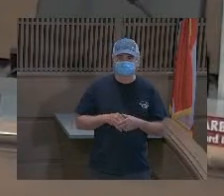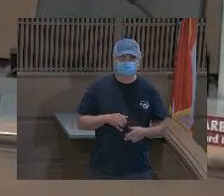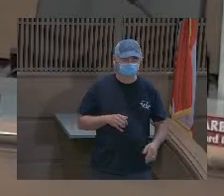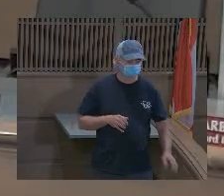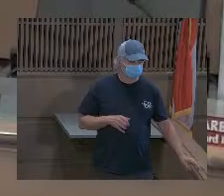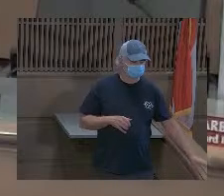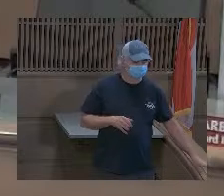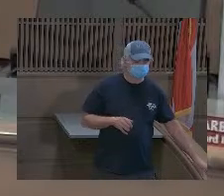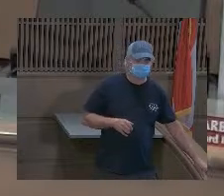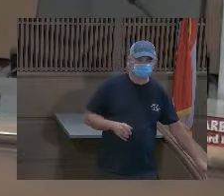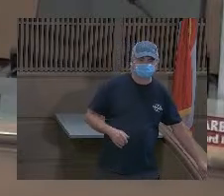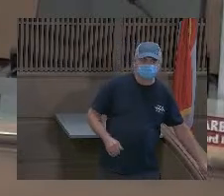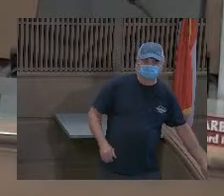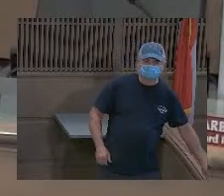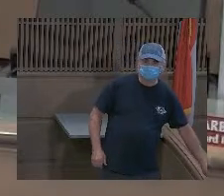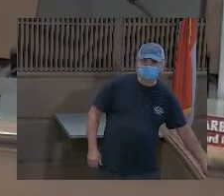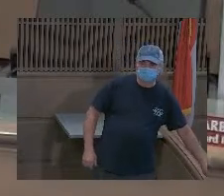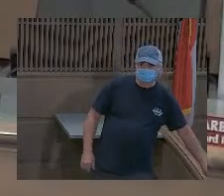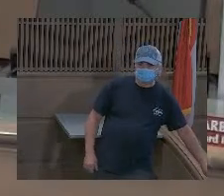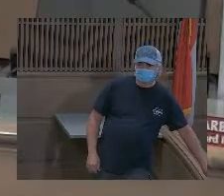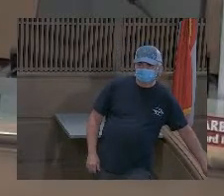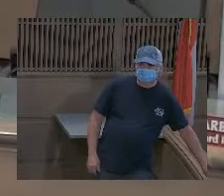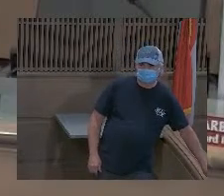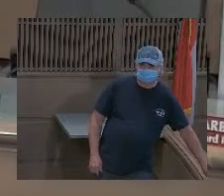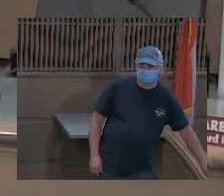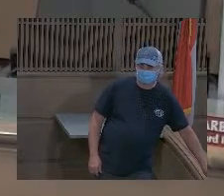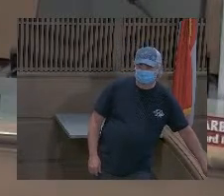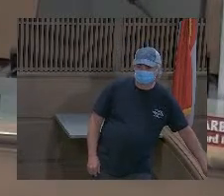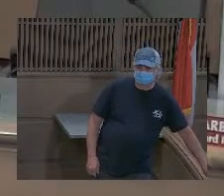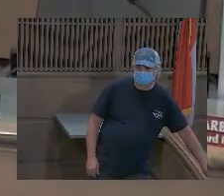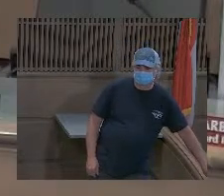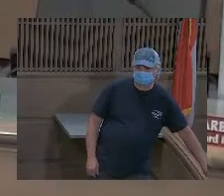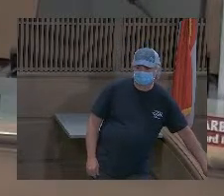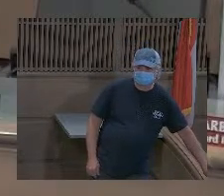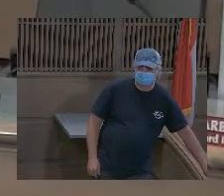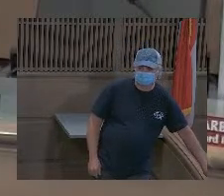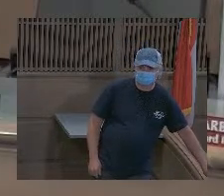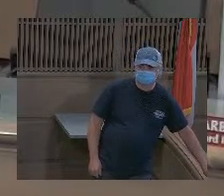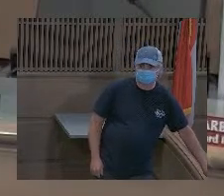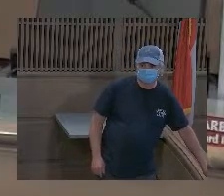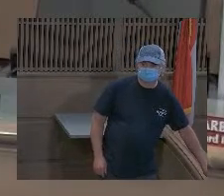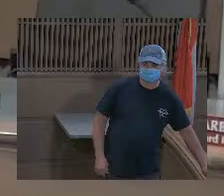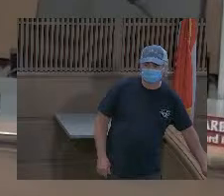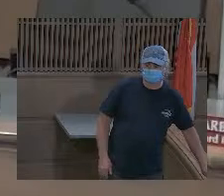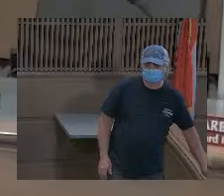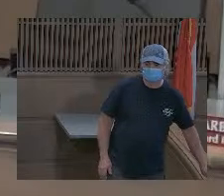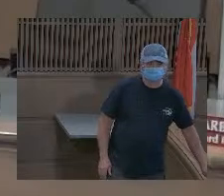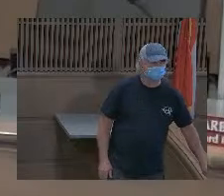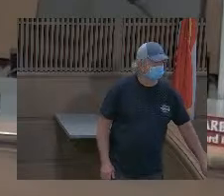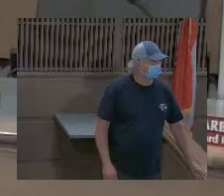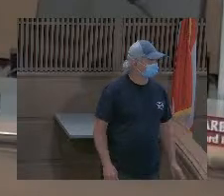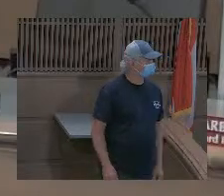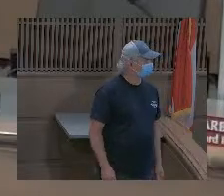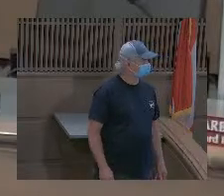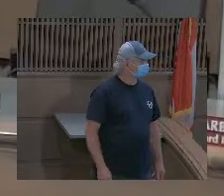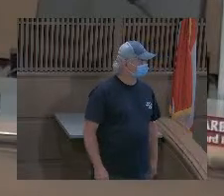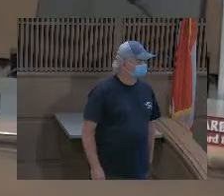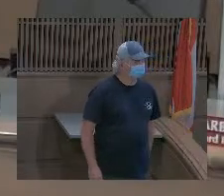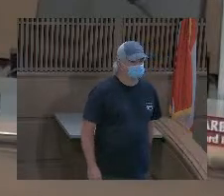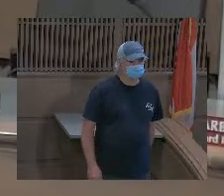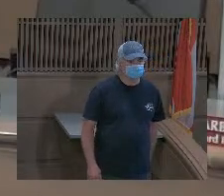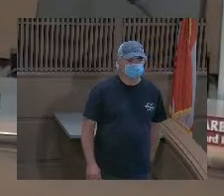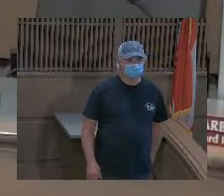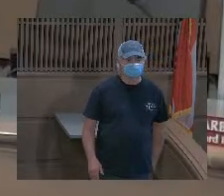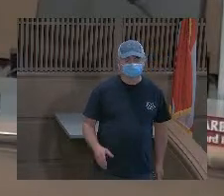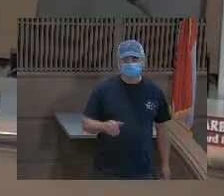onset and getting them to the hospital. So thank you very much for providing that update today. We will now bring up the Dougherty County Coroner,